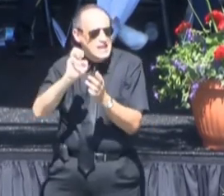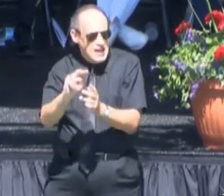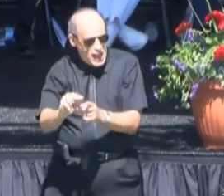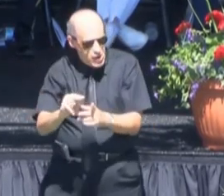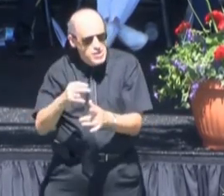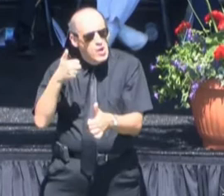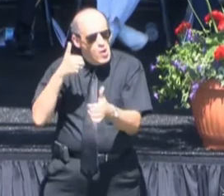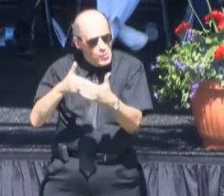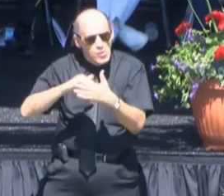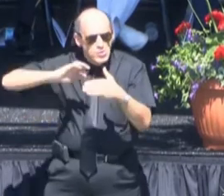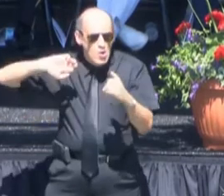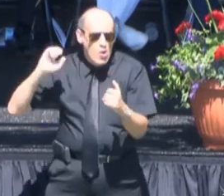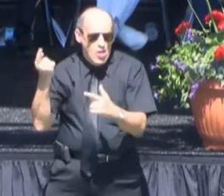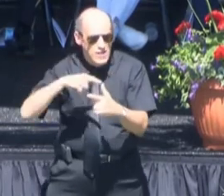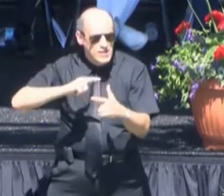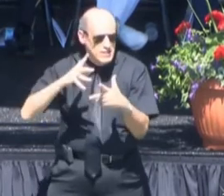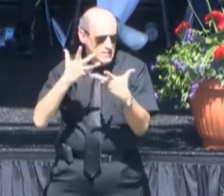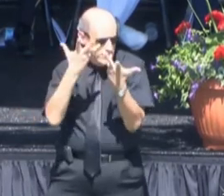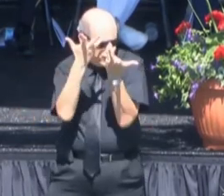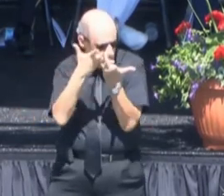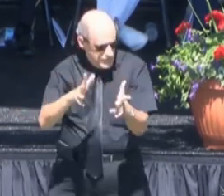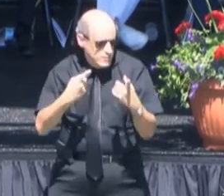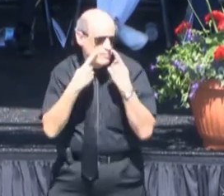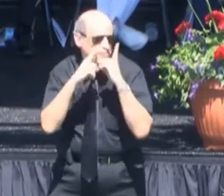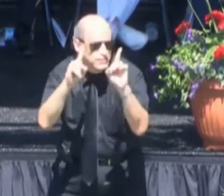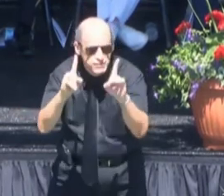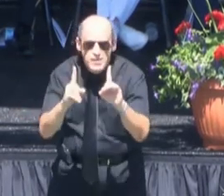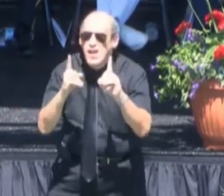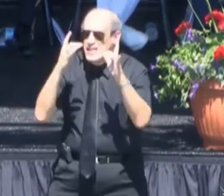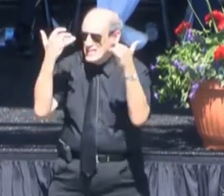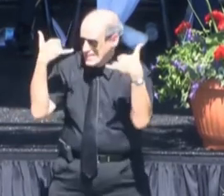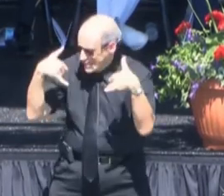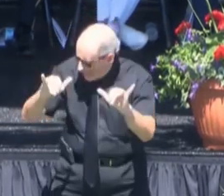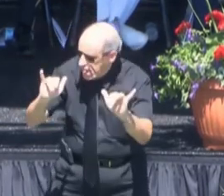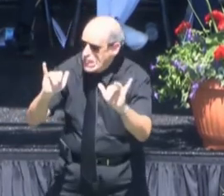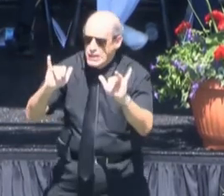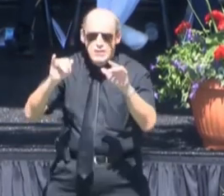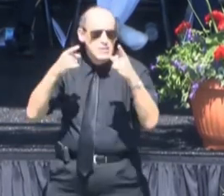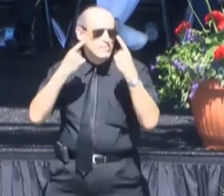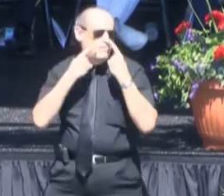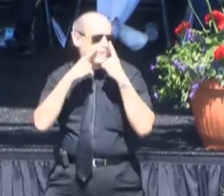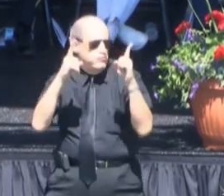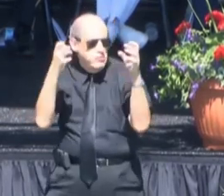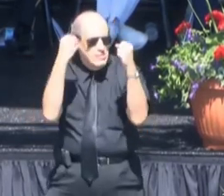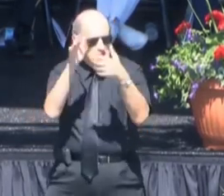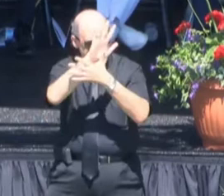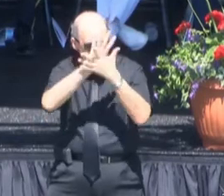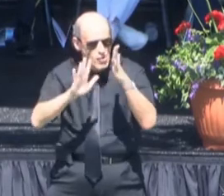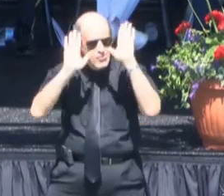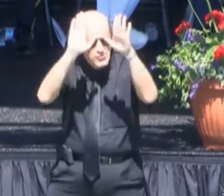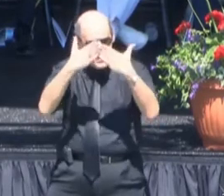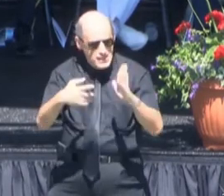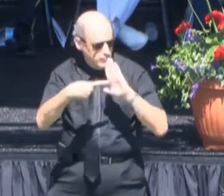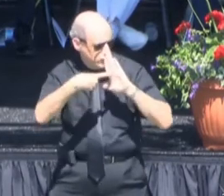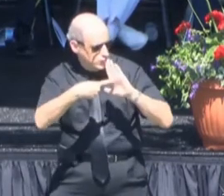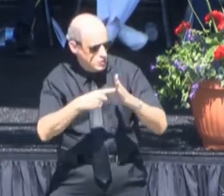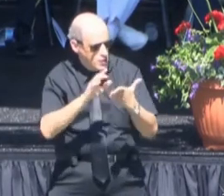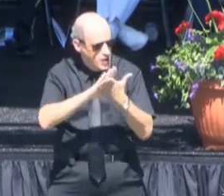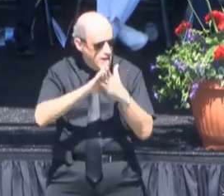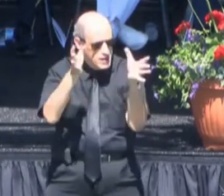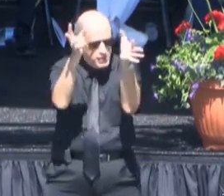managing to complete all of our sea days. Through all of this, we still managed to accomplish great things that truly exemplify the Academy